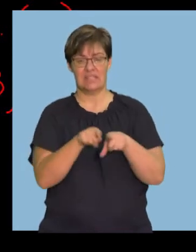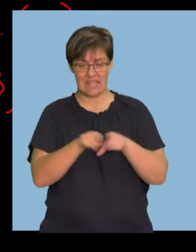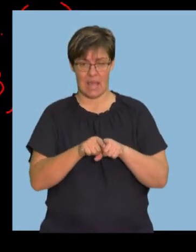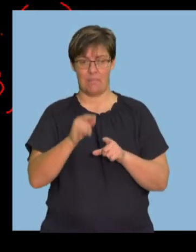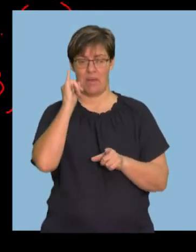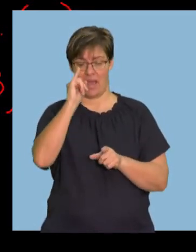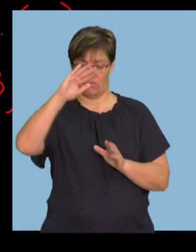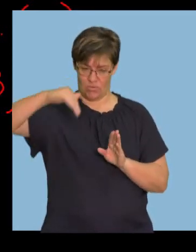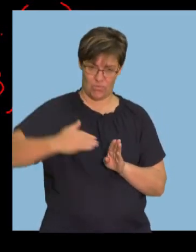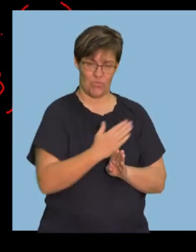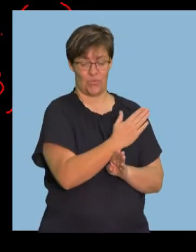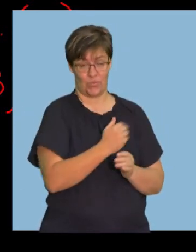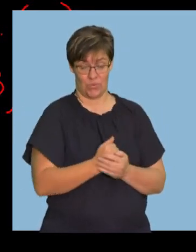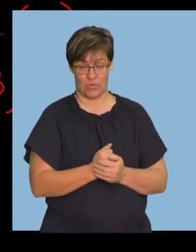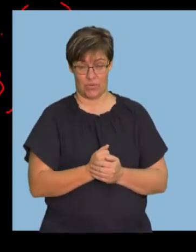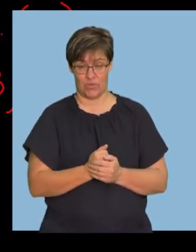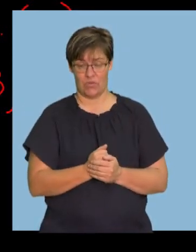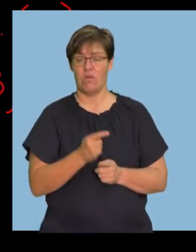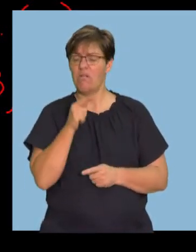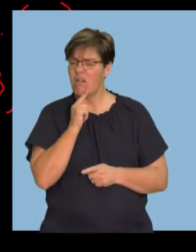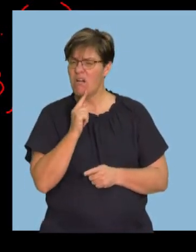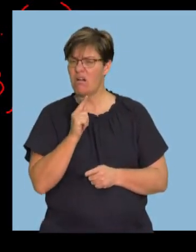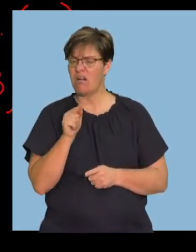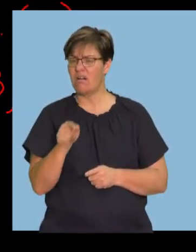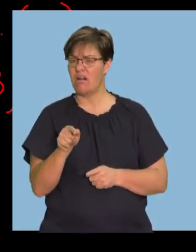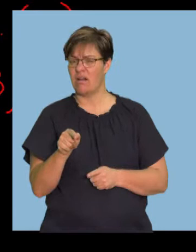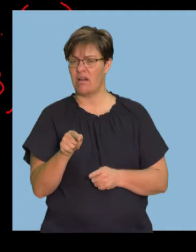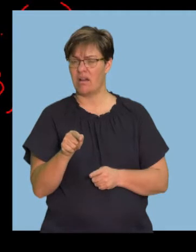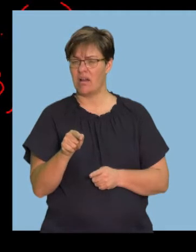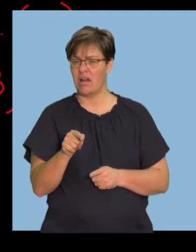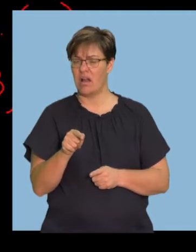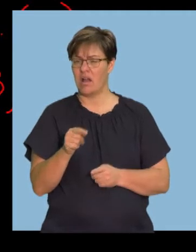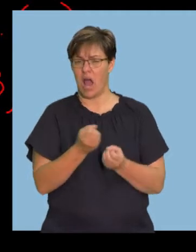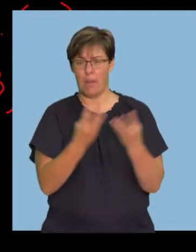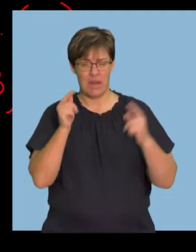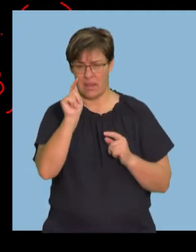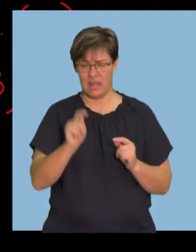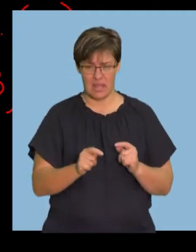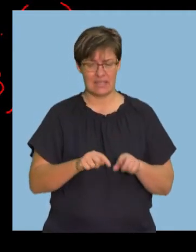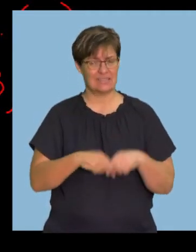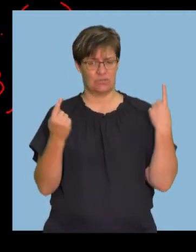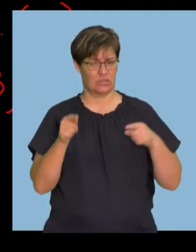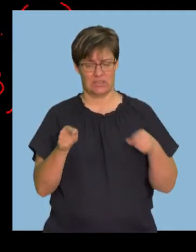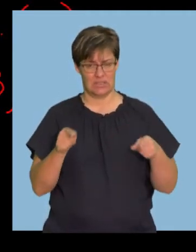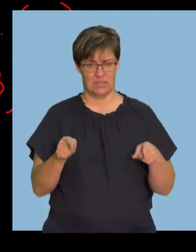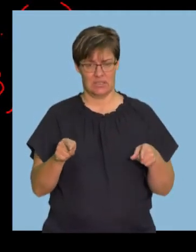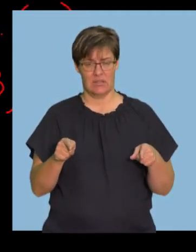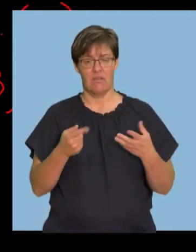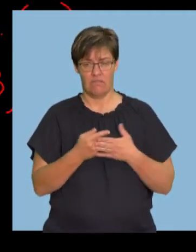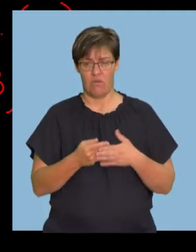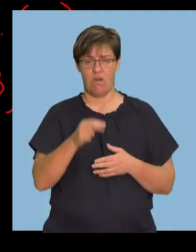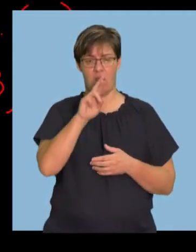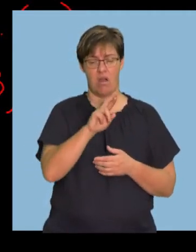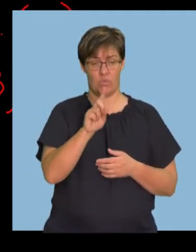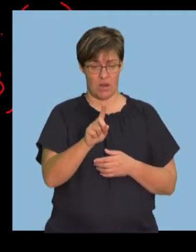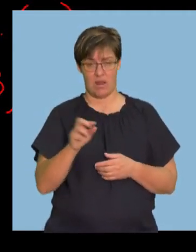actually greater if the same current passes through them, okay? Because what's going to distinguish the quantities that are going to be